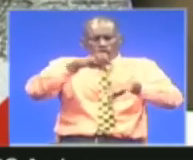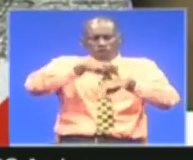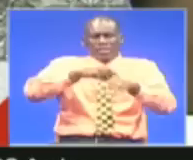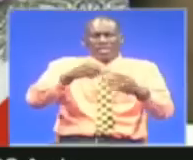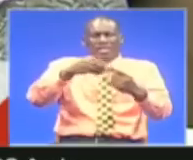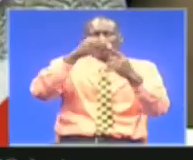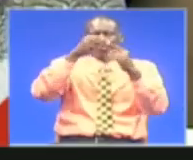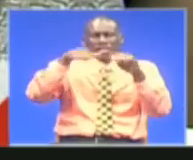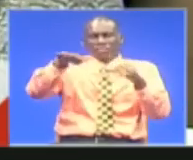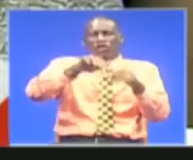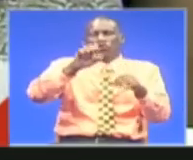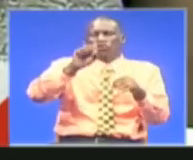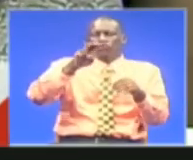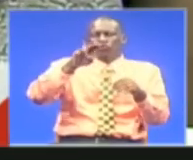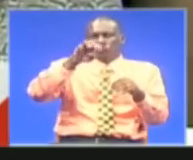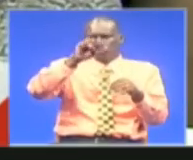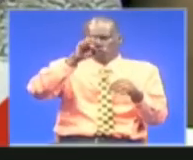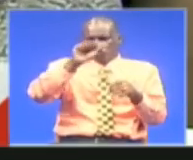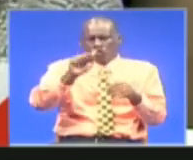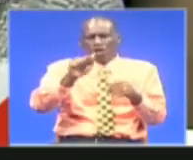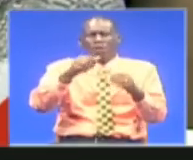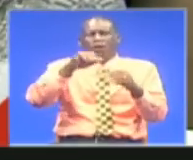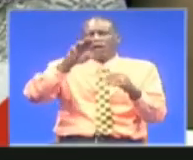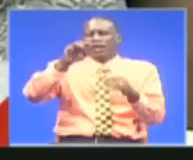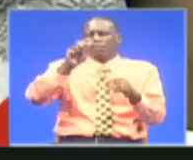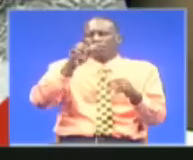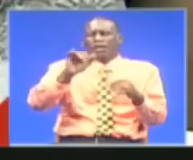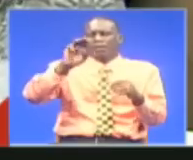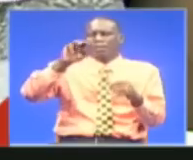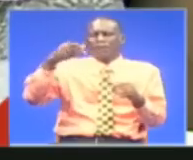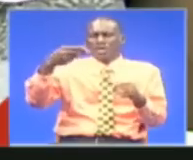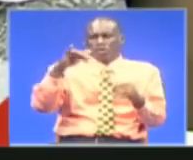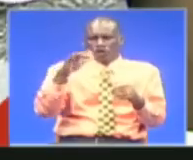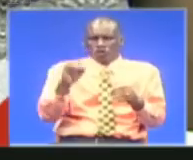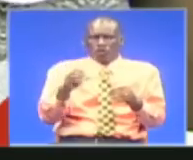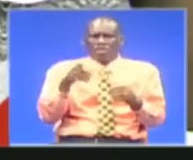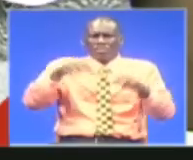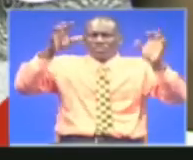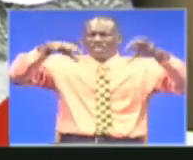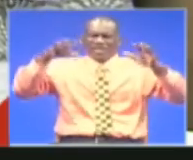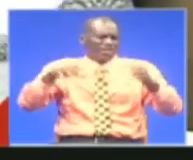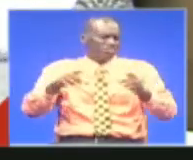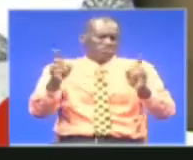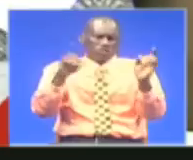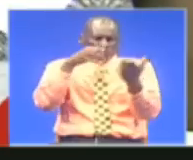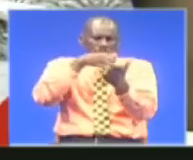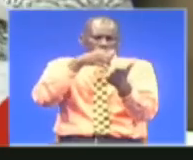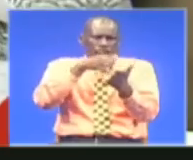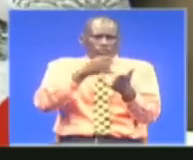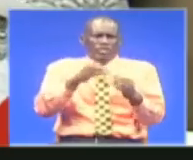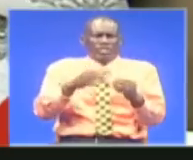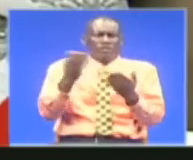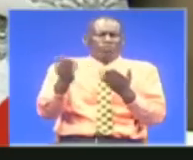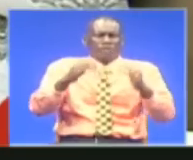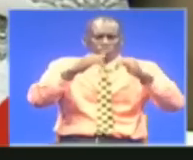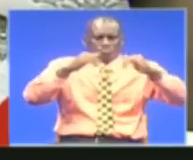Suswa Mai Mahiu area. Now, the current rains that are pounding the area could be doing very little, in fact, to trigger the activity underground.